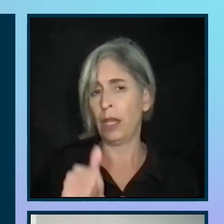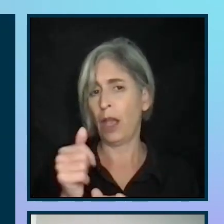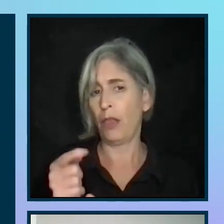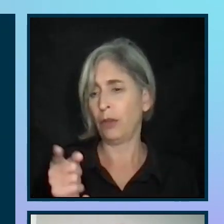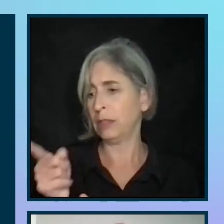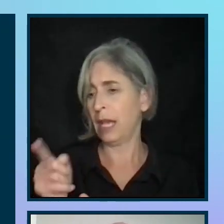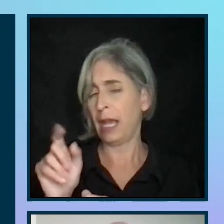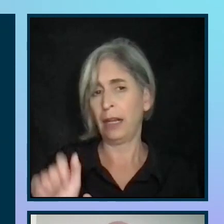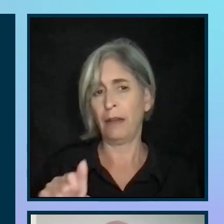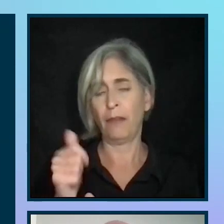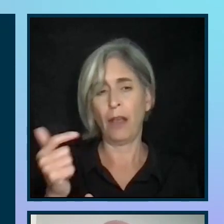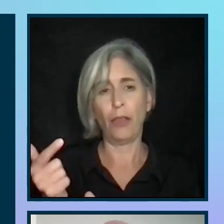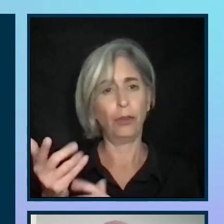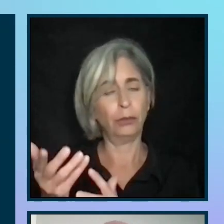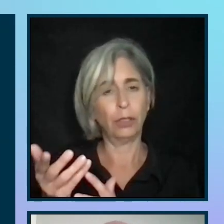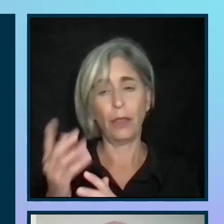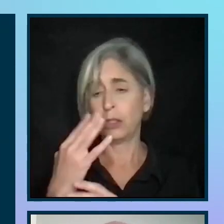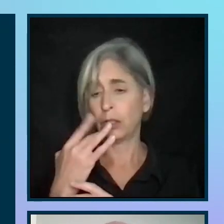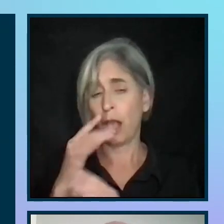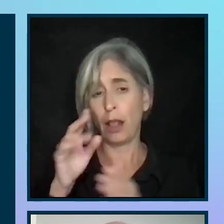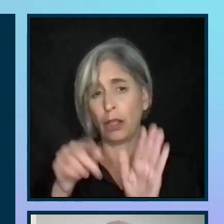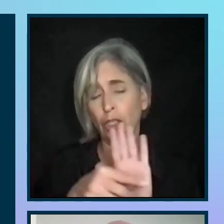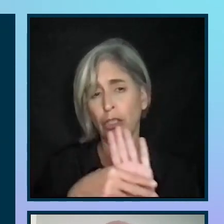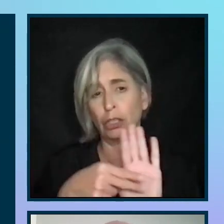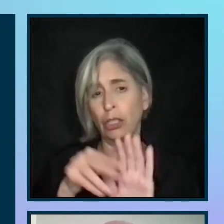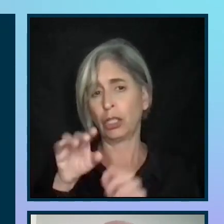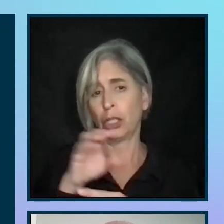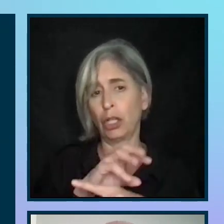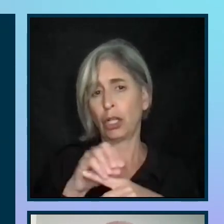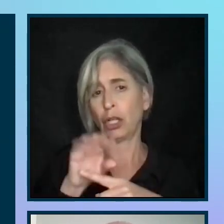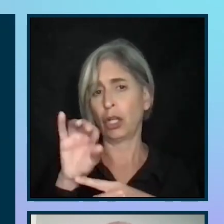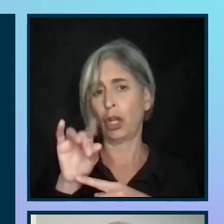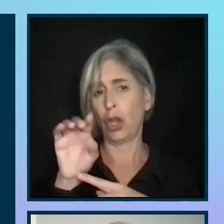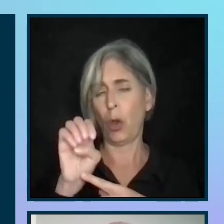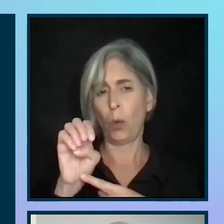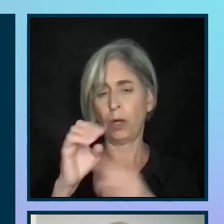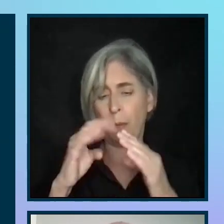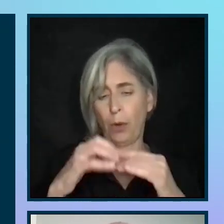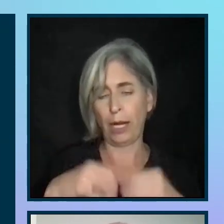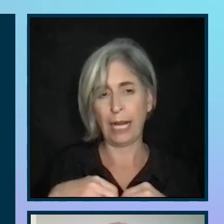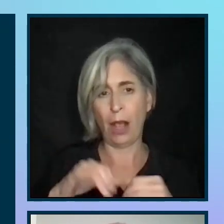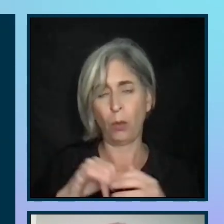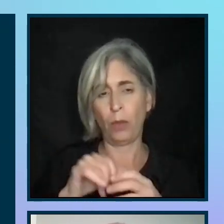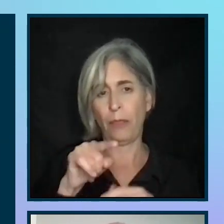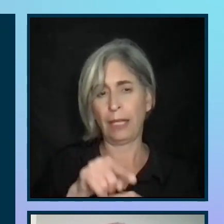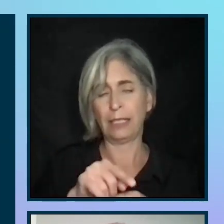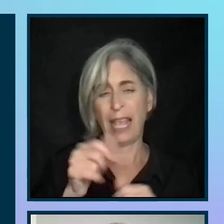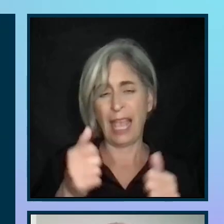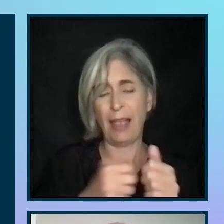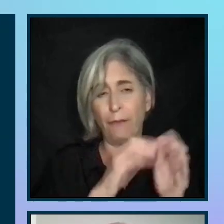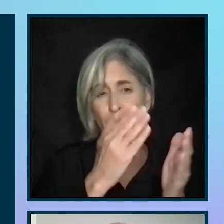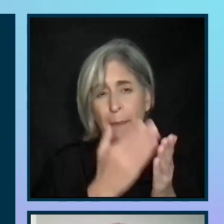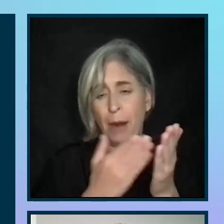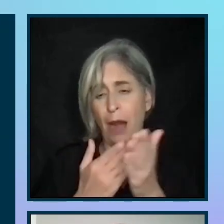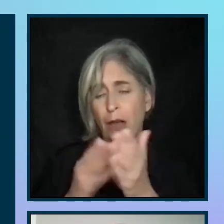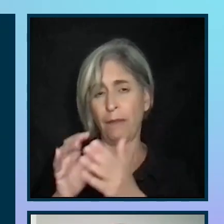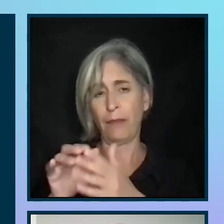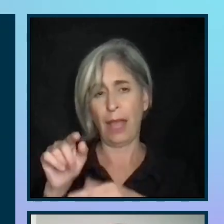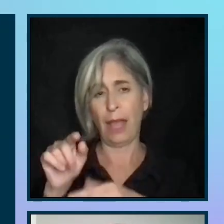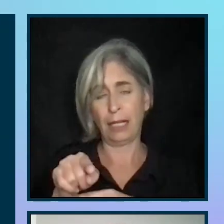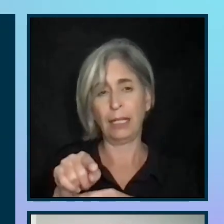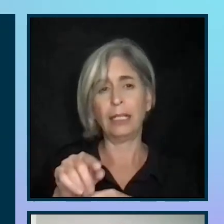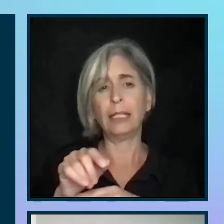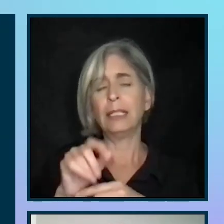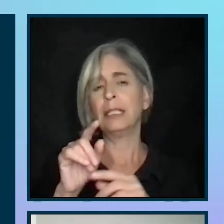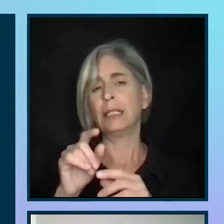for those of you that are able to see that, there's a color-coded breakdown that happens with those references so that each part of the reference is